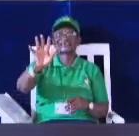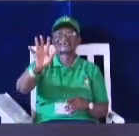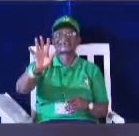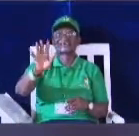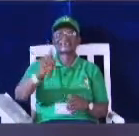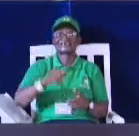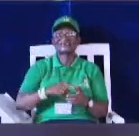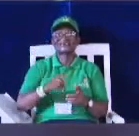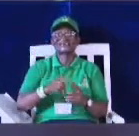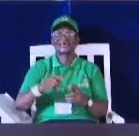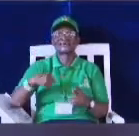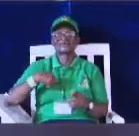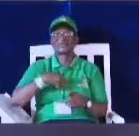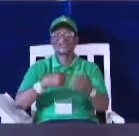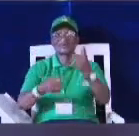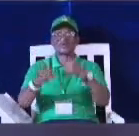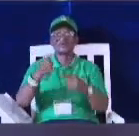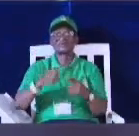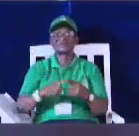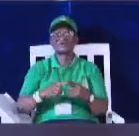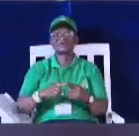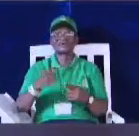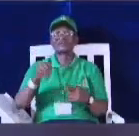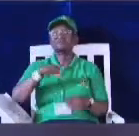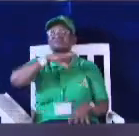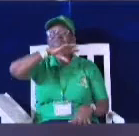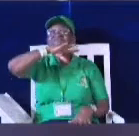And then we'll come to the dirtiest.